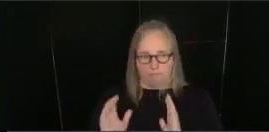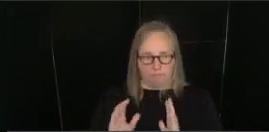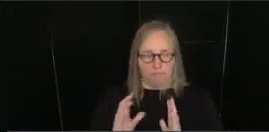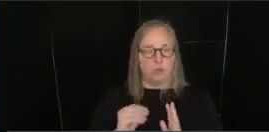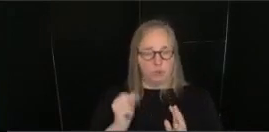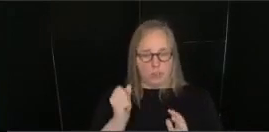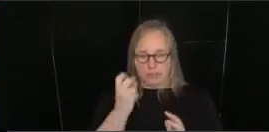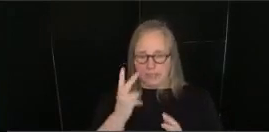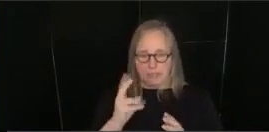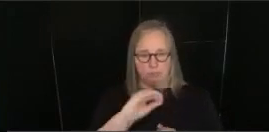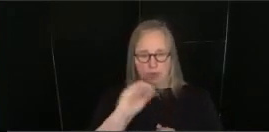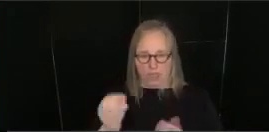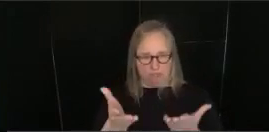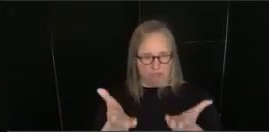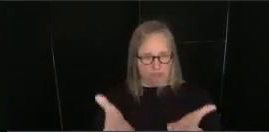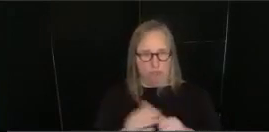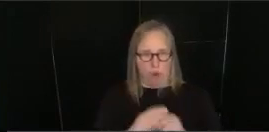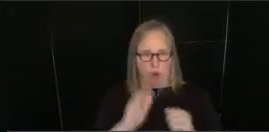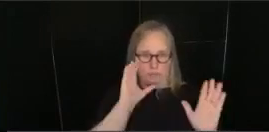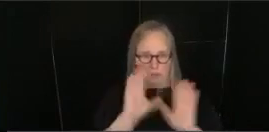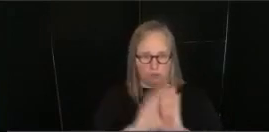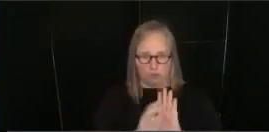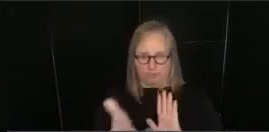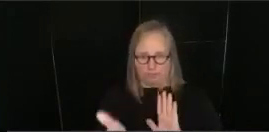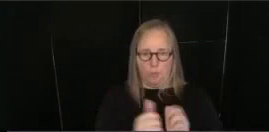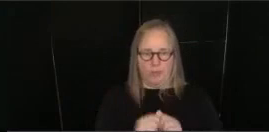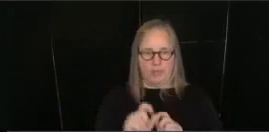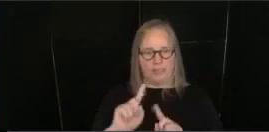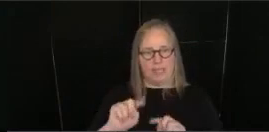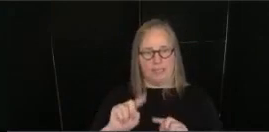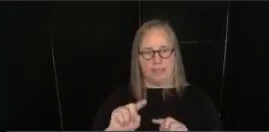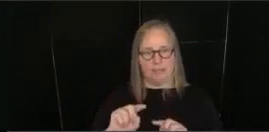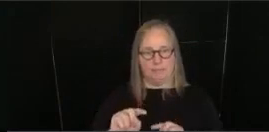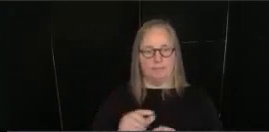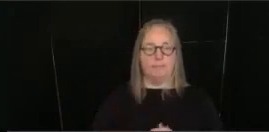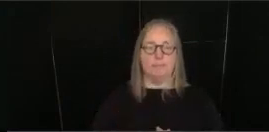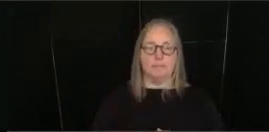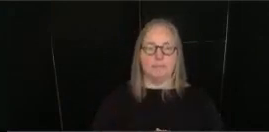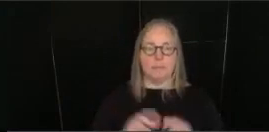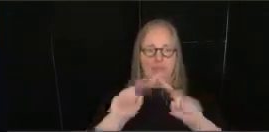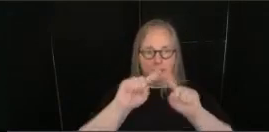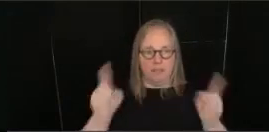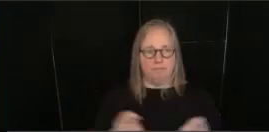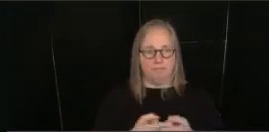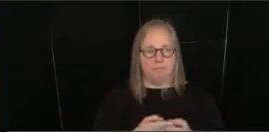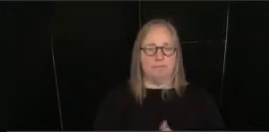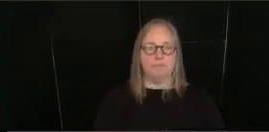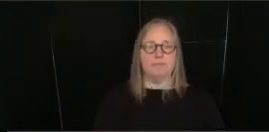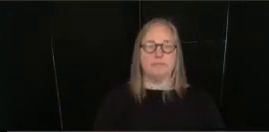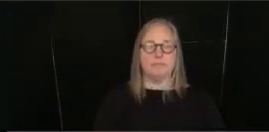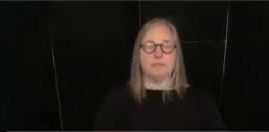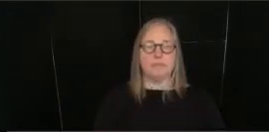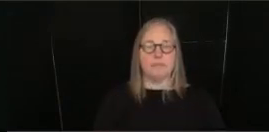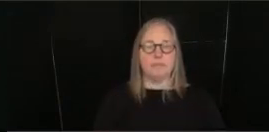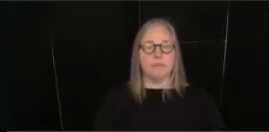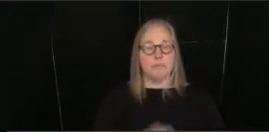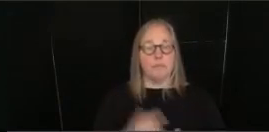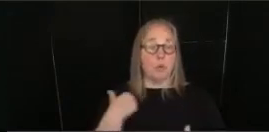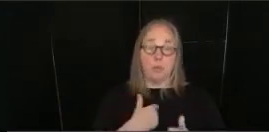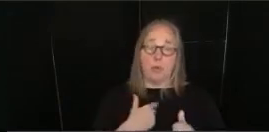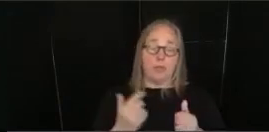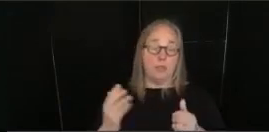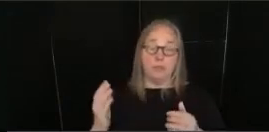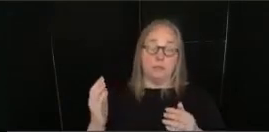see the percentage there with attendance at our credit area. We put a high priority